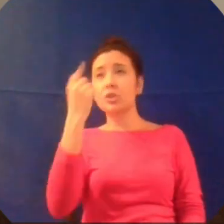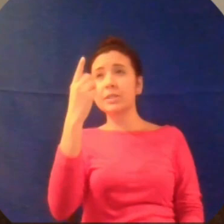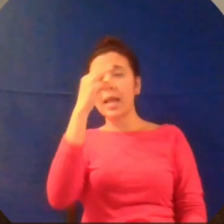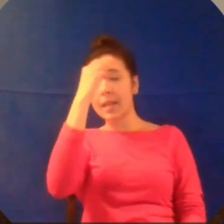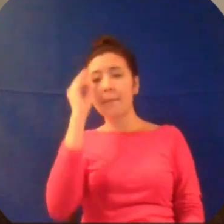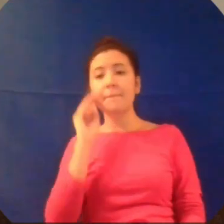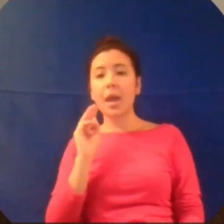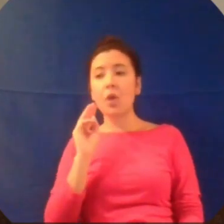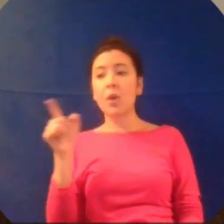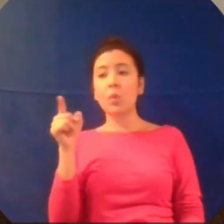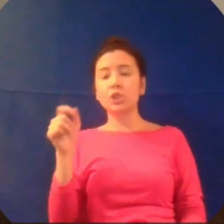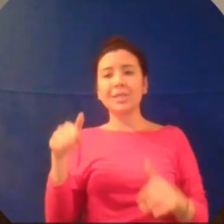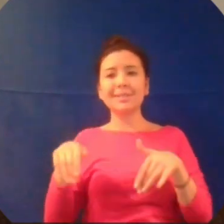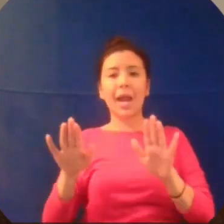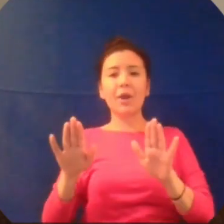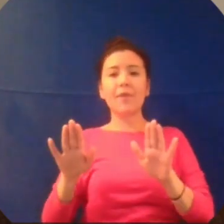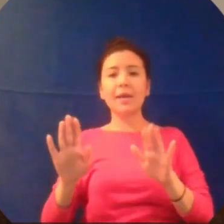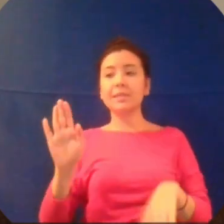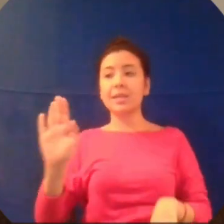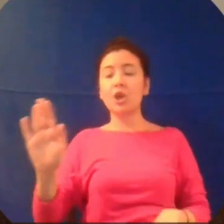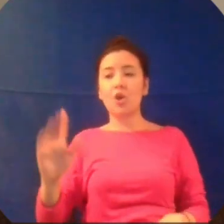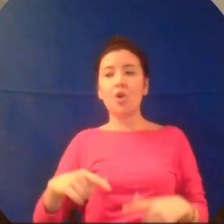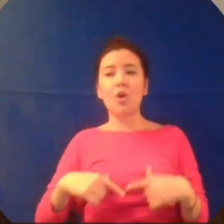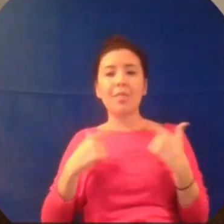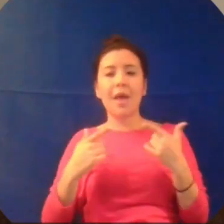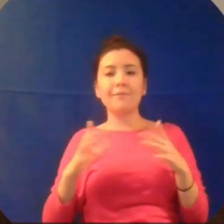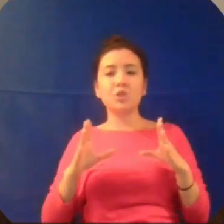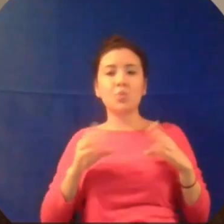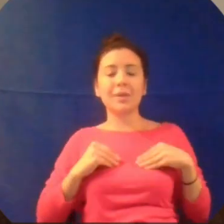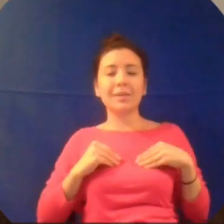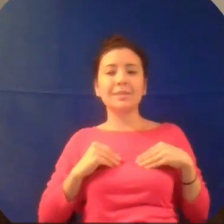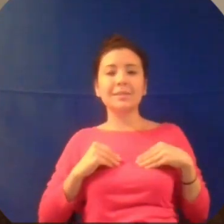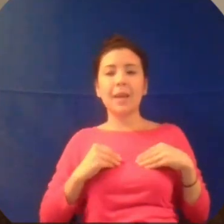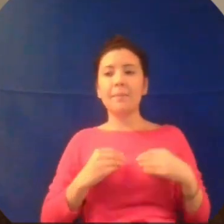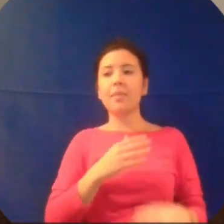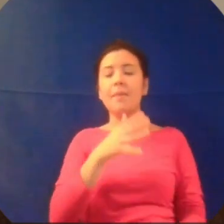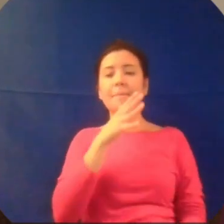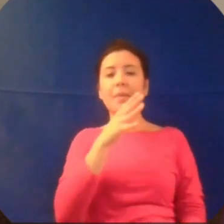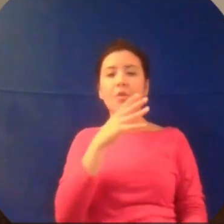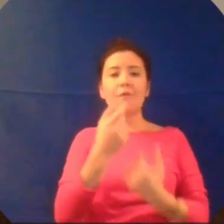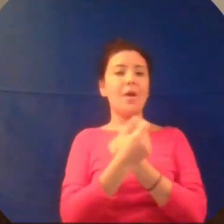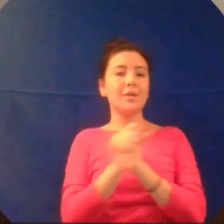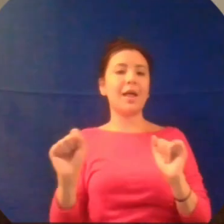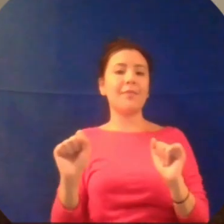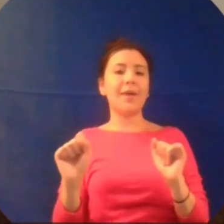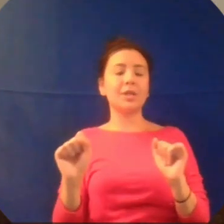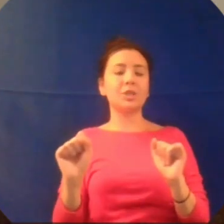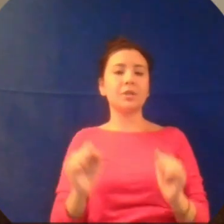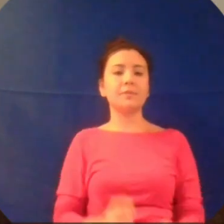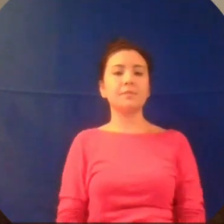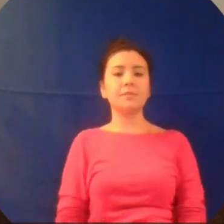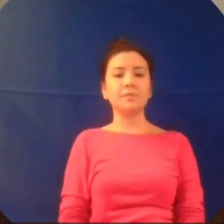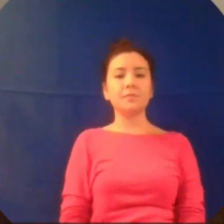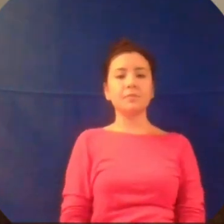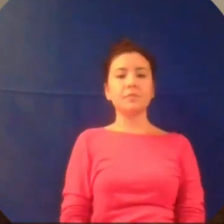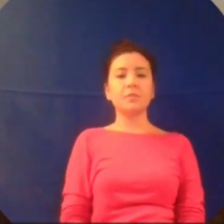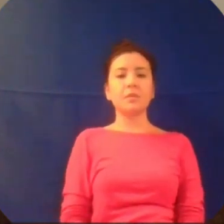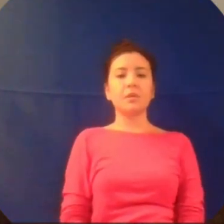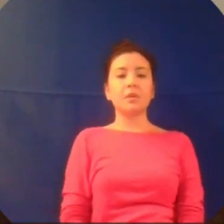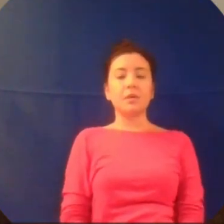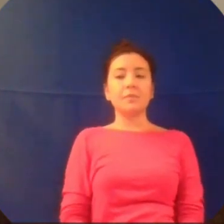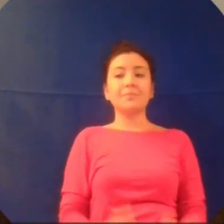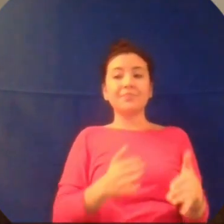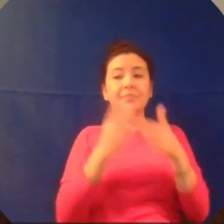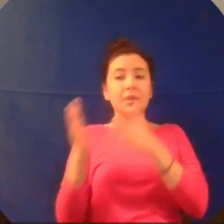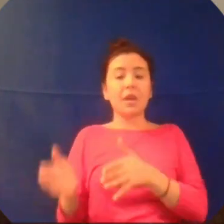was sacrificing in her own life to accept this role as the mother of our salvation. So there's that. But then we have